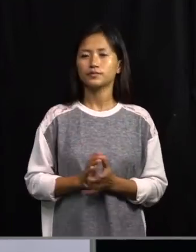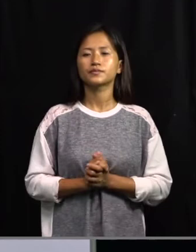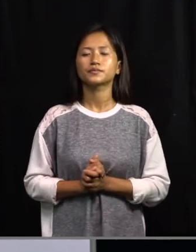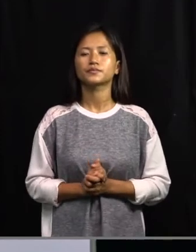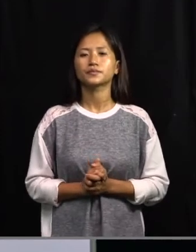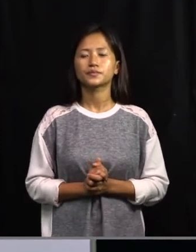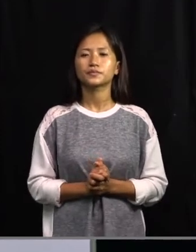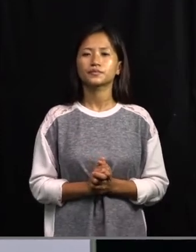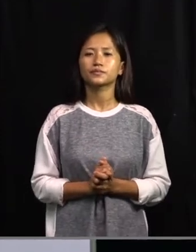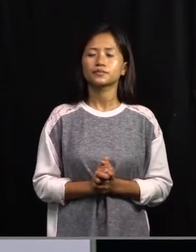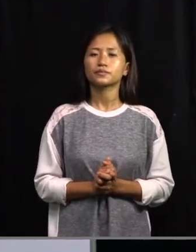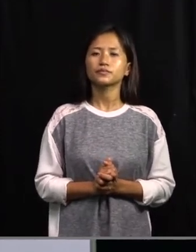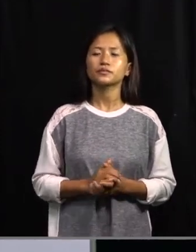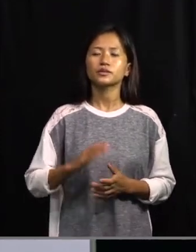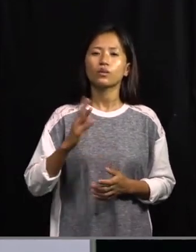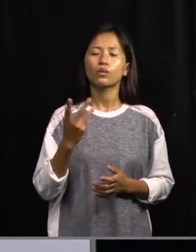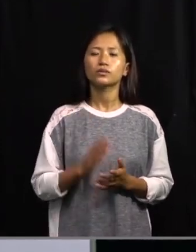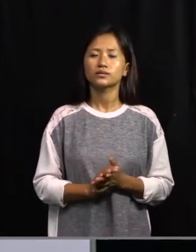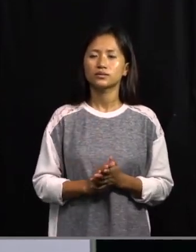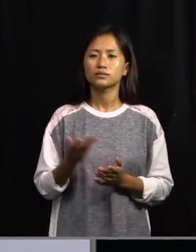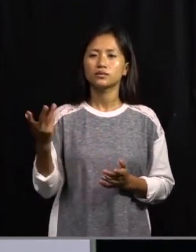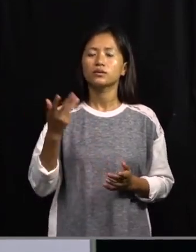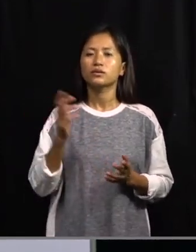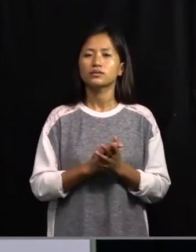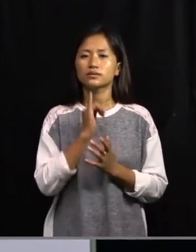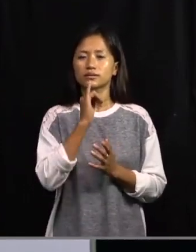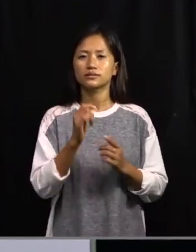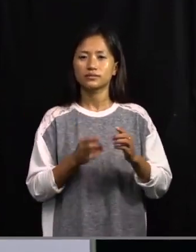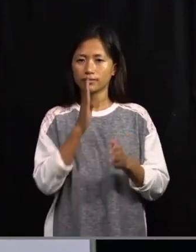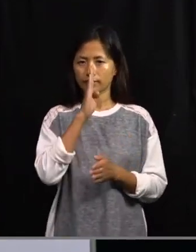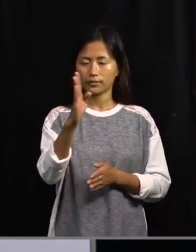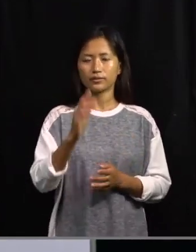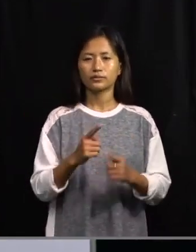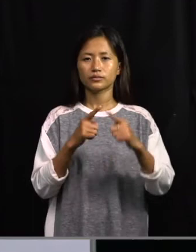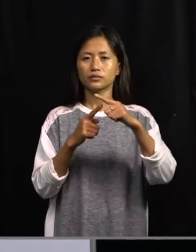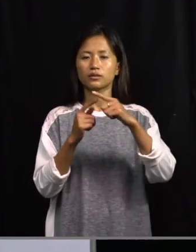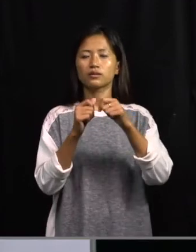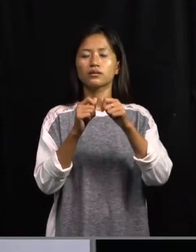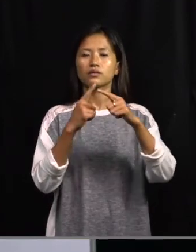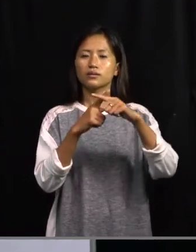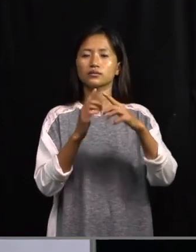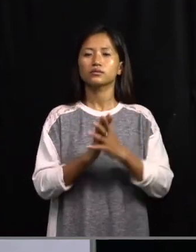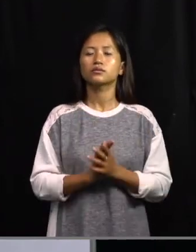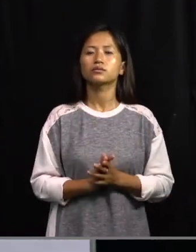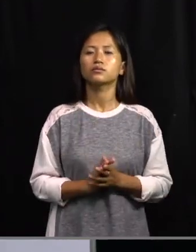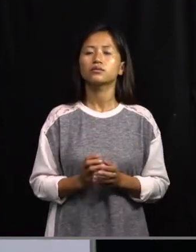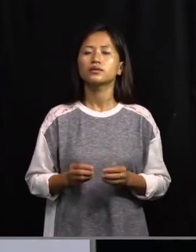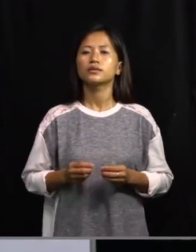So what is a direct tax? Direct tax is a situation when the liability